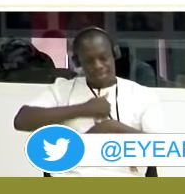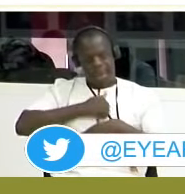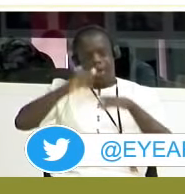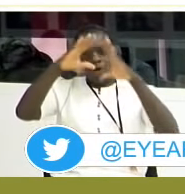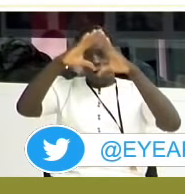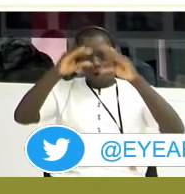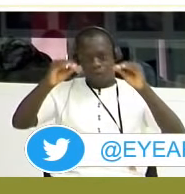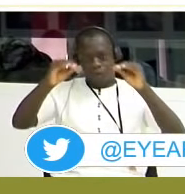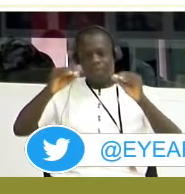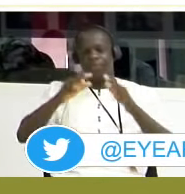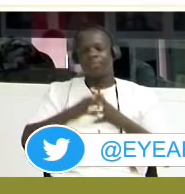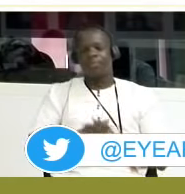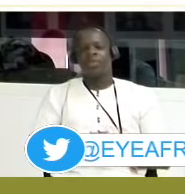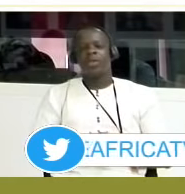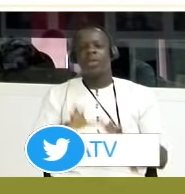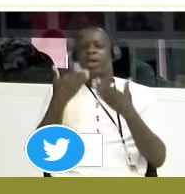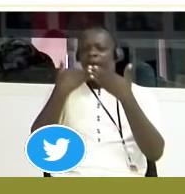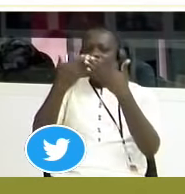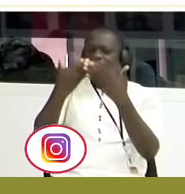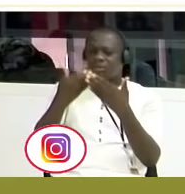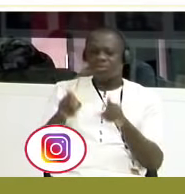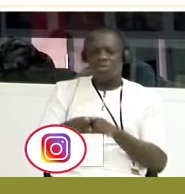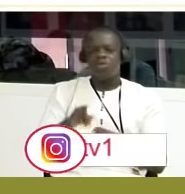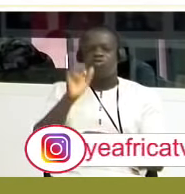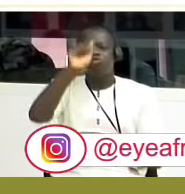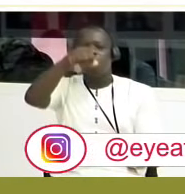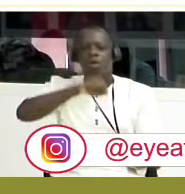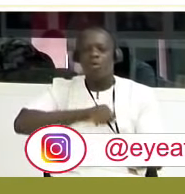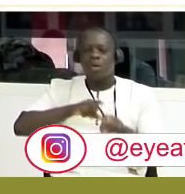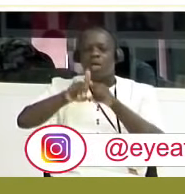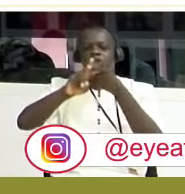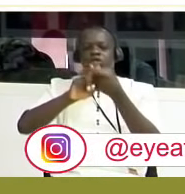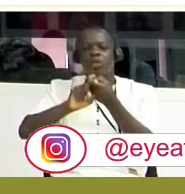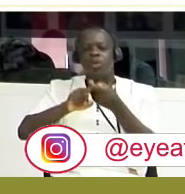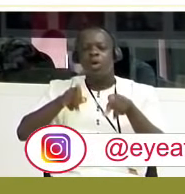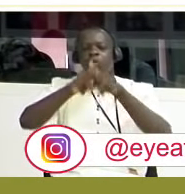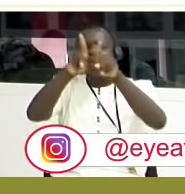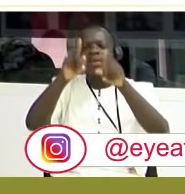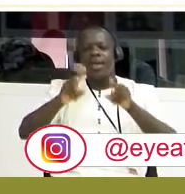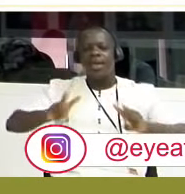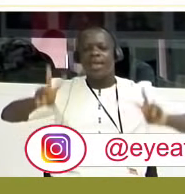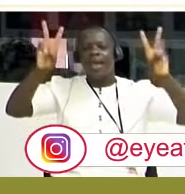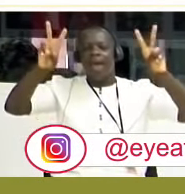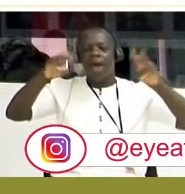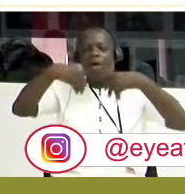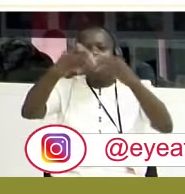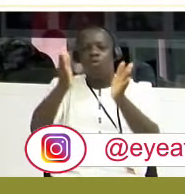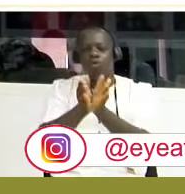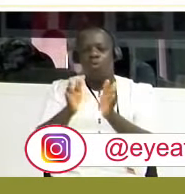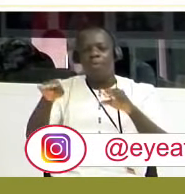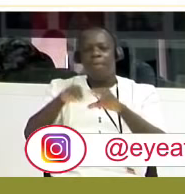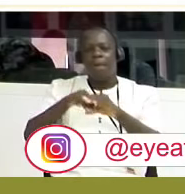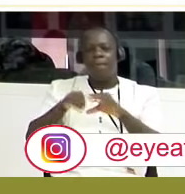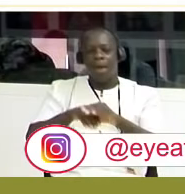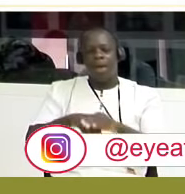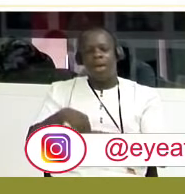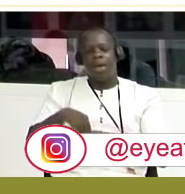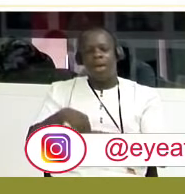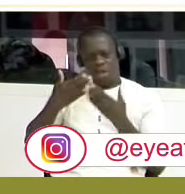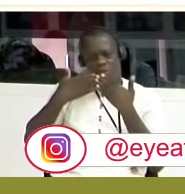And what are your relationship with council members? I told them the council members, the soldiers,